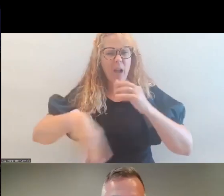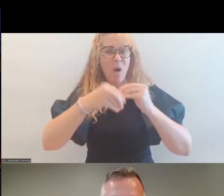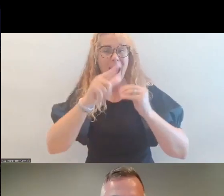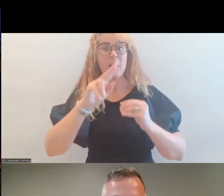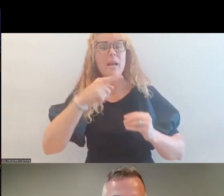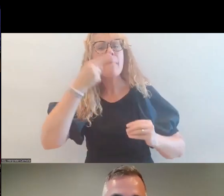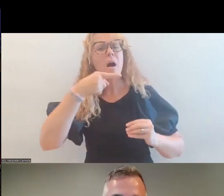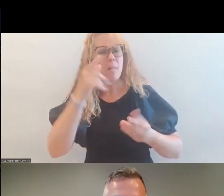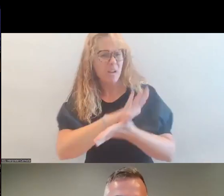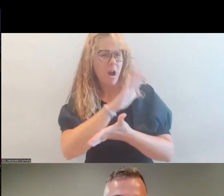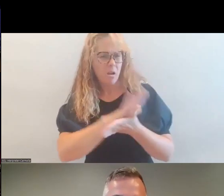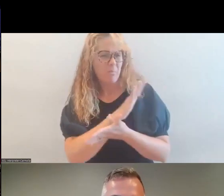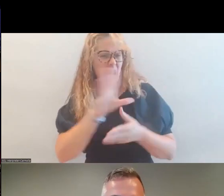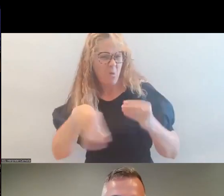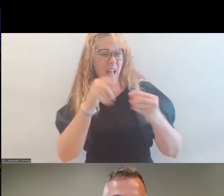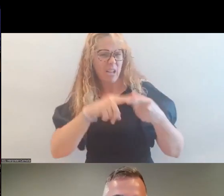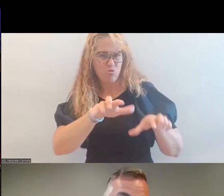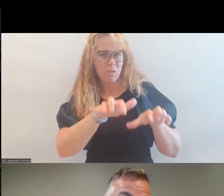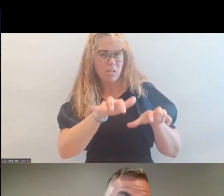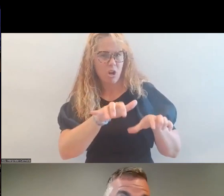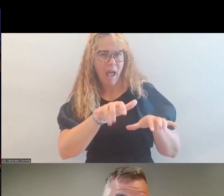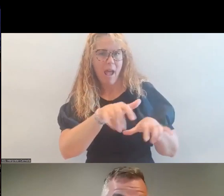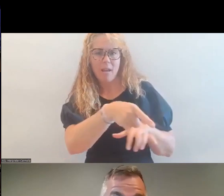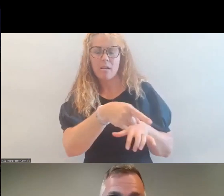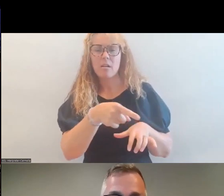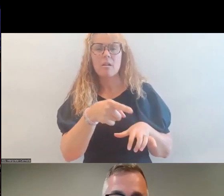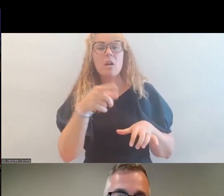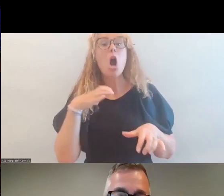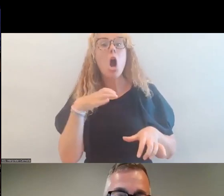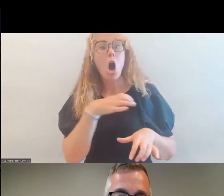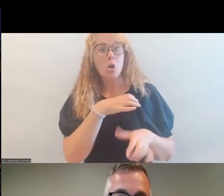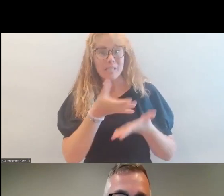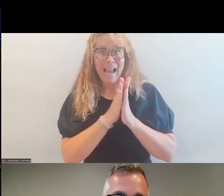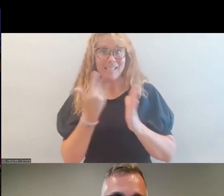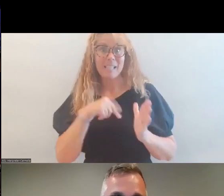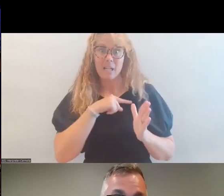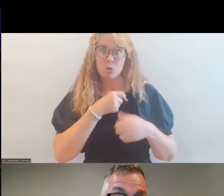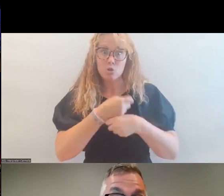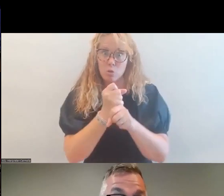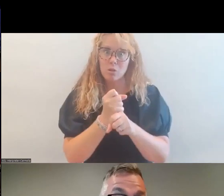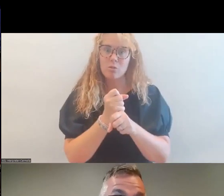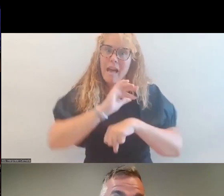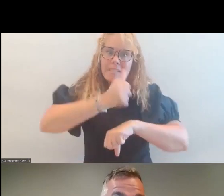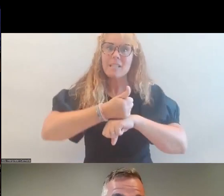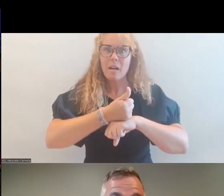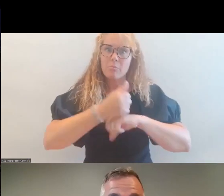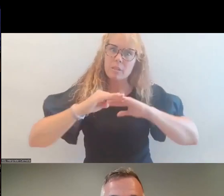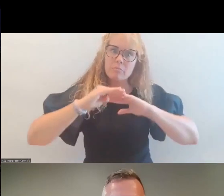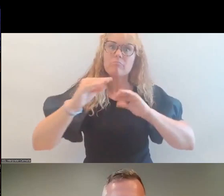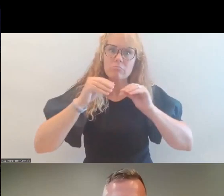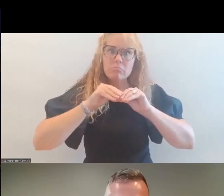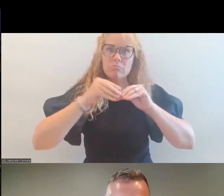public-facing document, which we were directed by Congress to produce, which really kind of sets sort of a floor of core